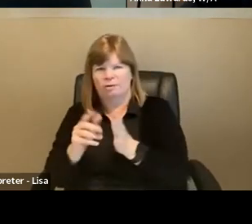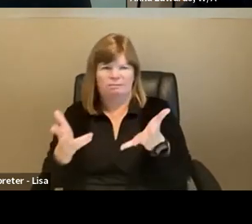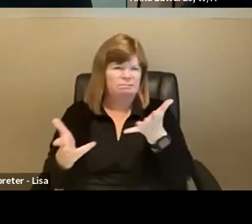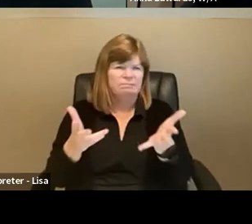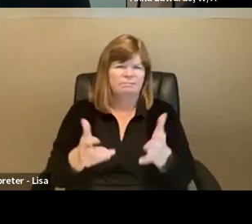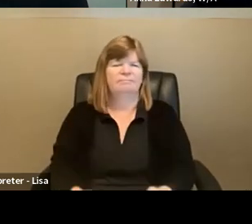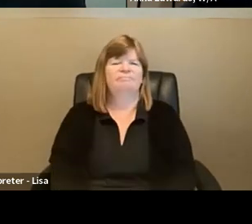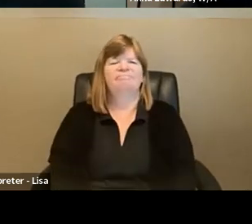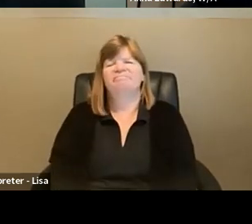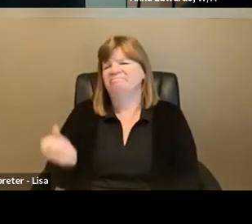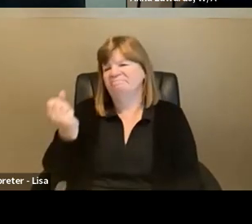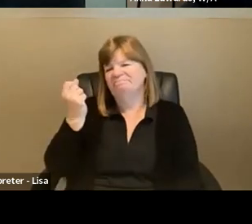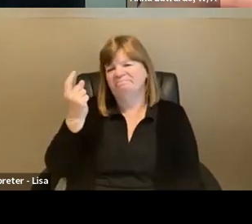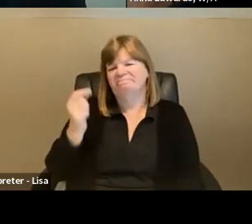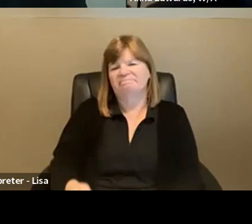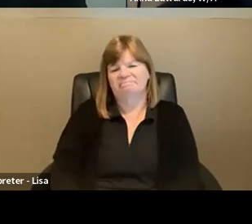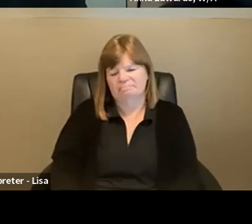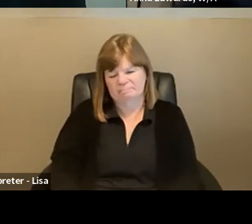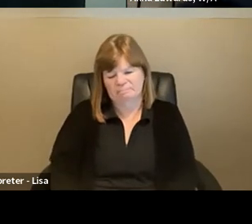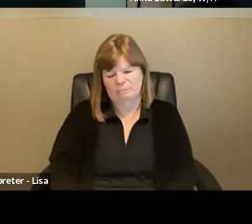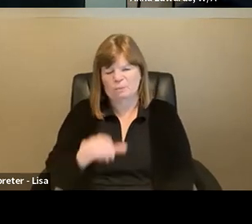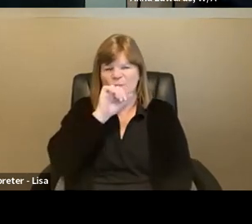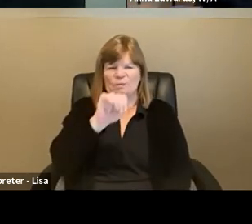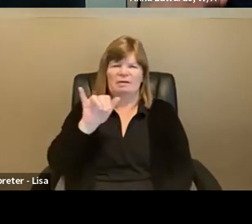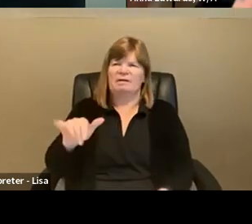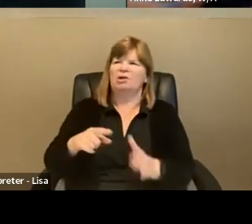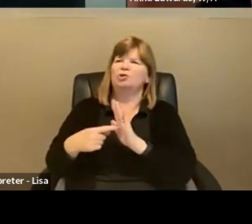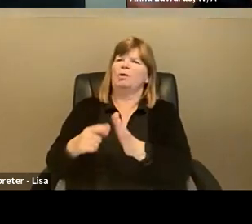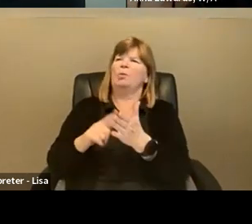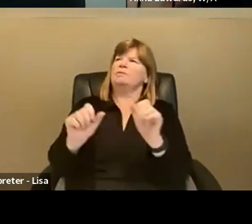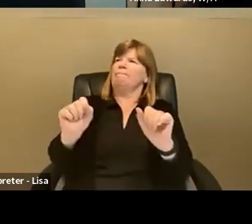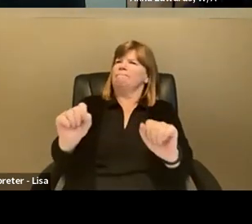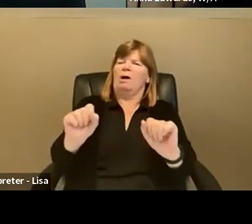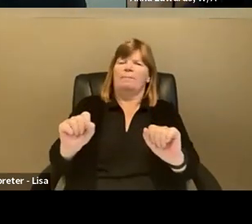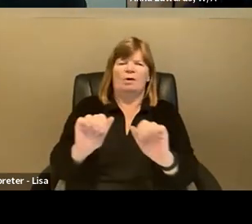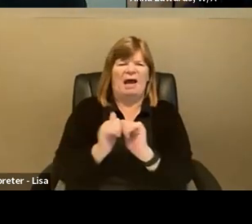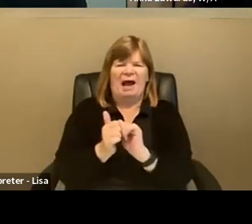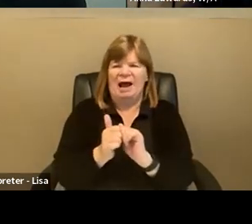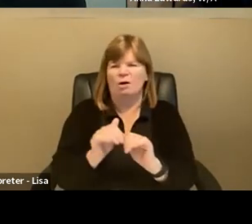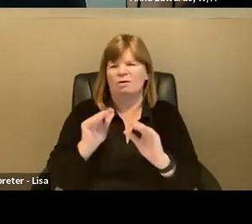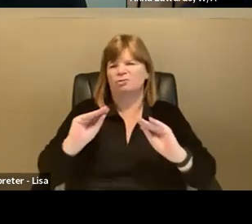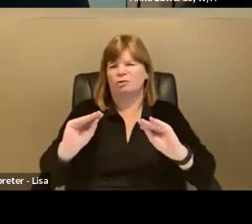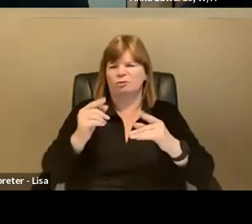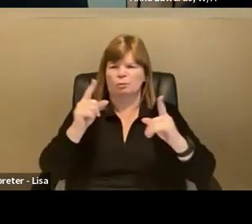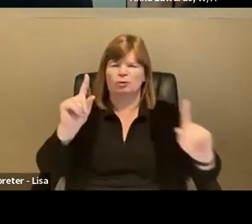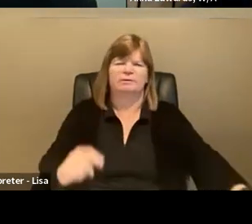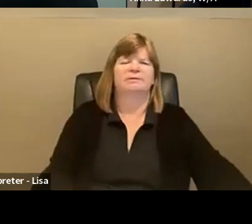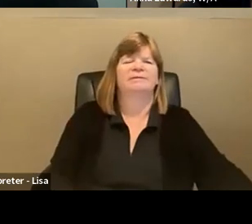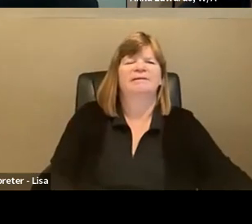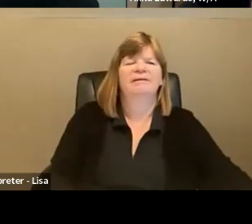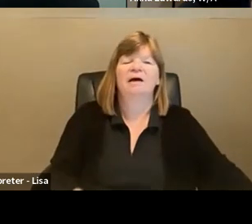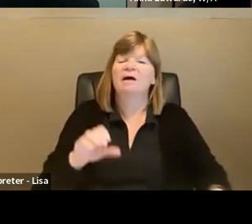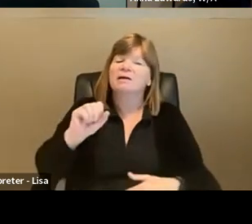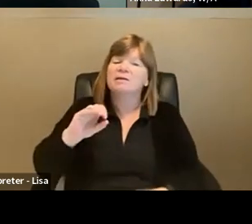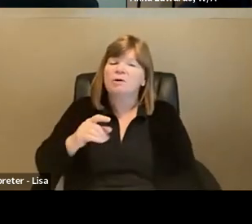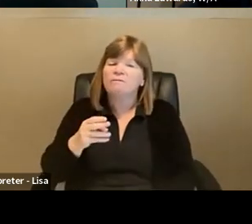Got it. No, I love the idea of showing what's possible in how the instruction works. It's so smart. Sophia,